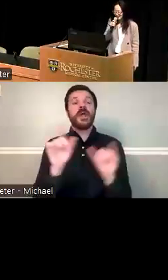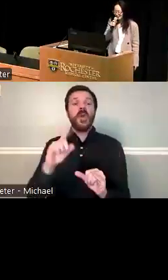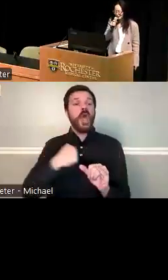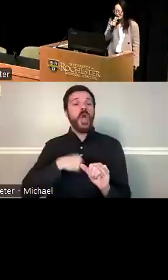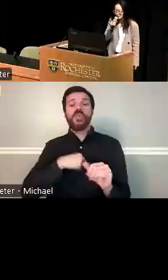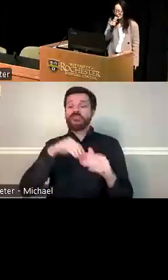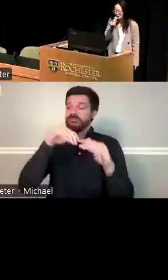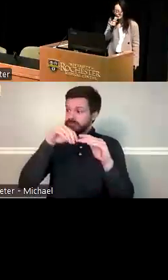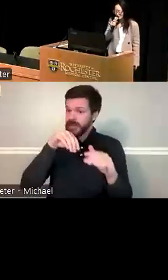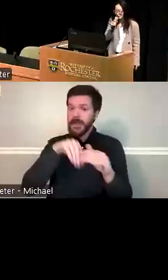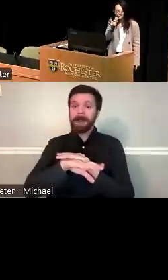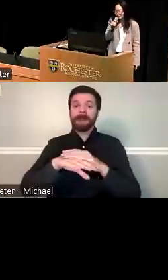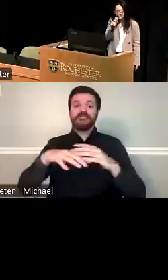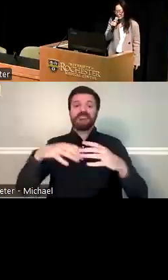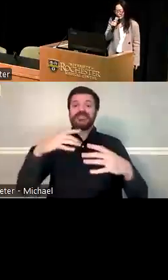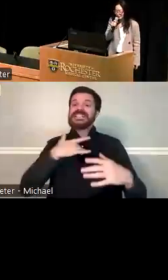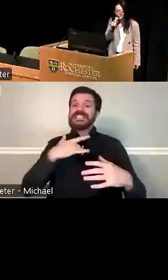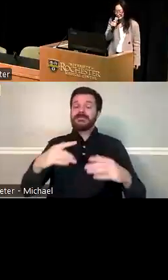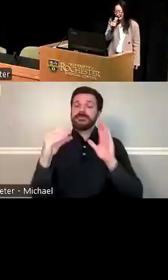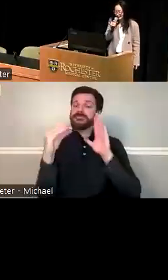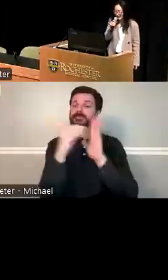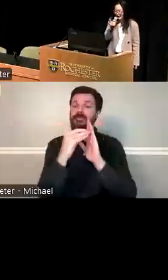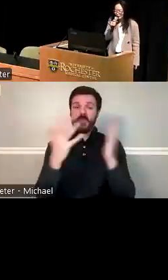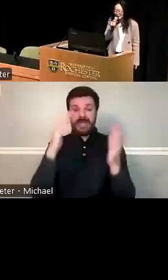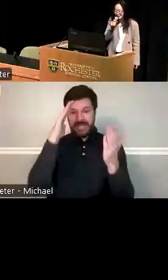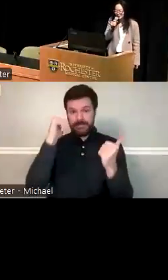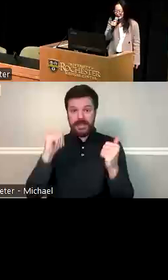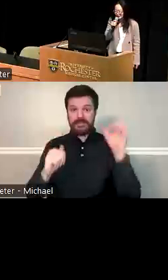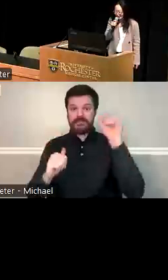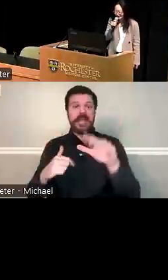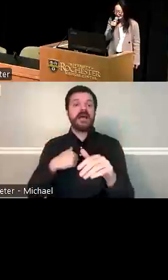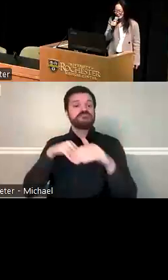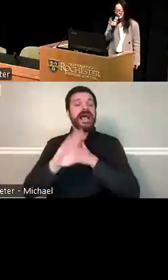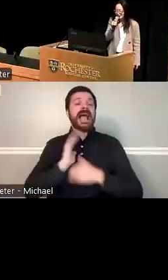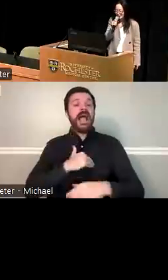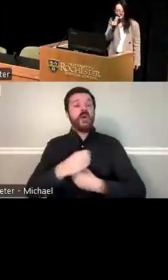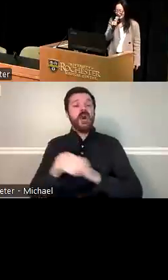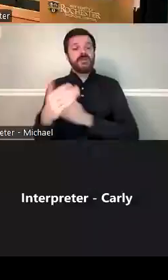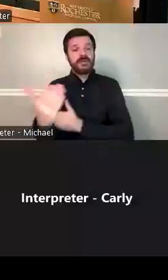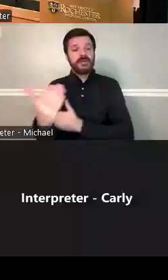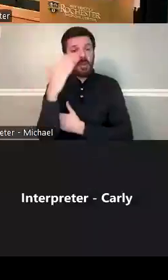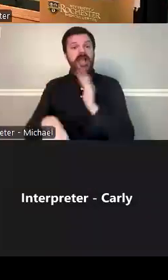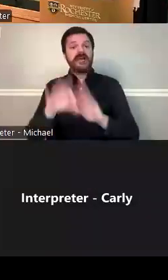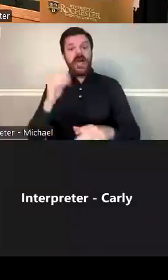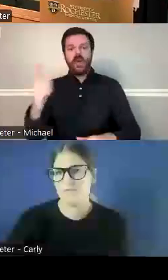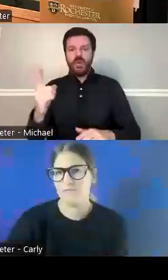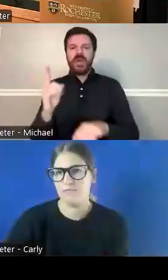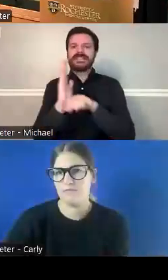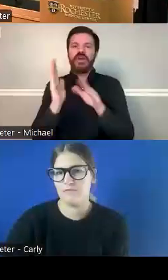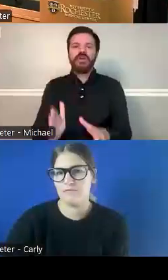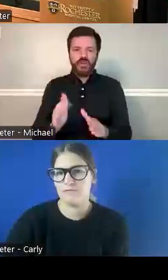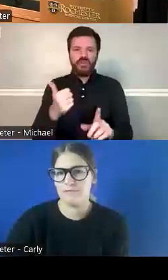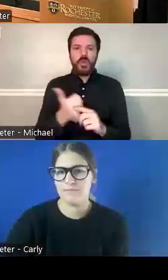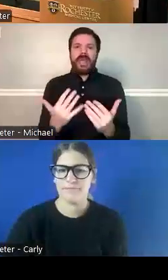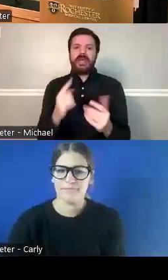our scenarios with only a short blurb of what to expect, I walked into our main office this morning to find a sailor waiting to speak